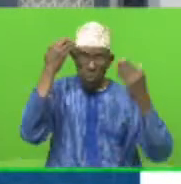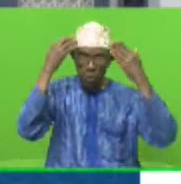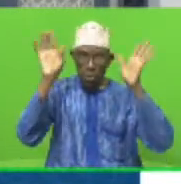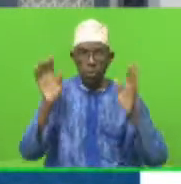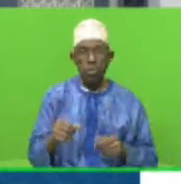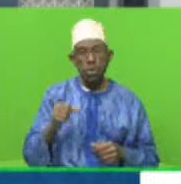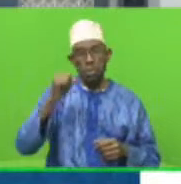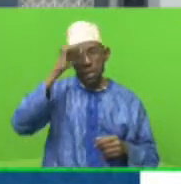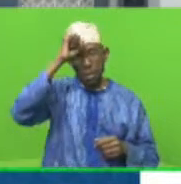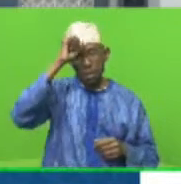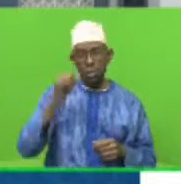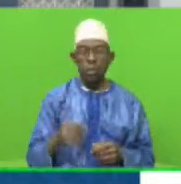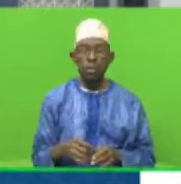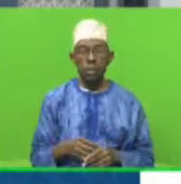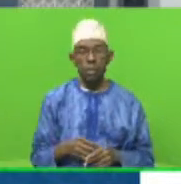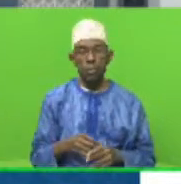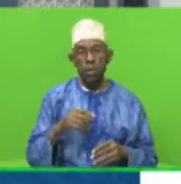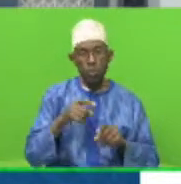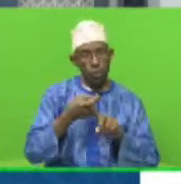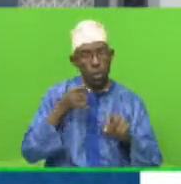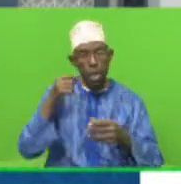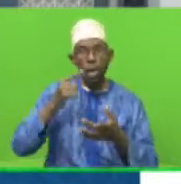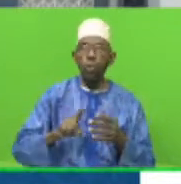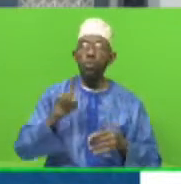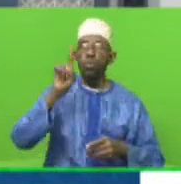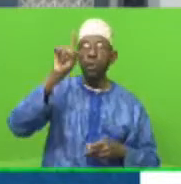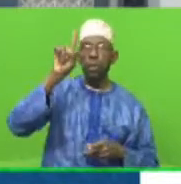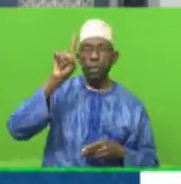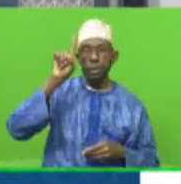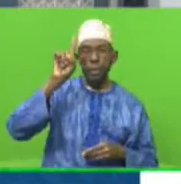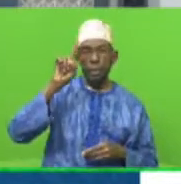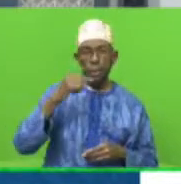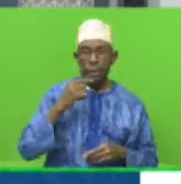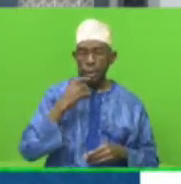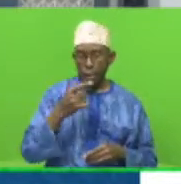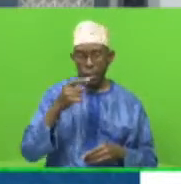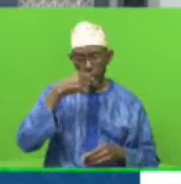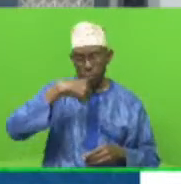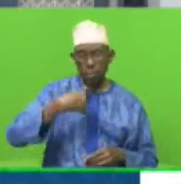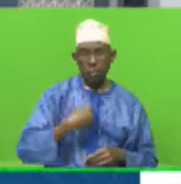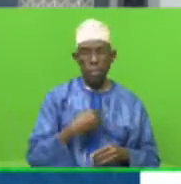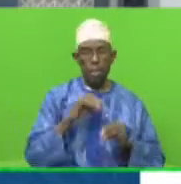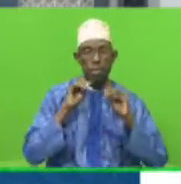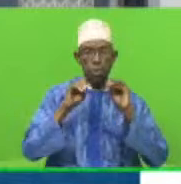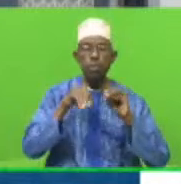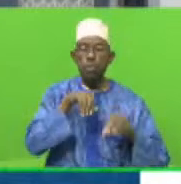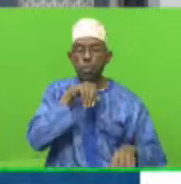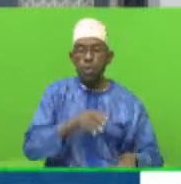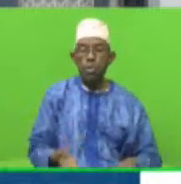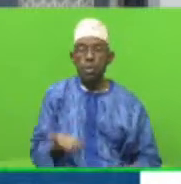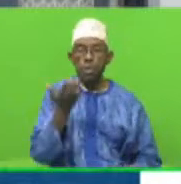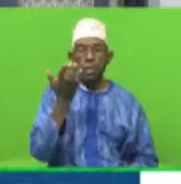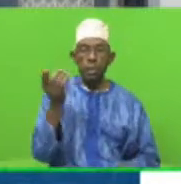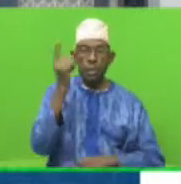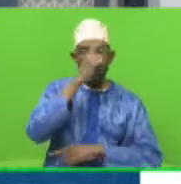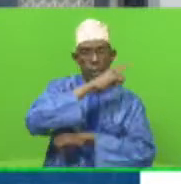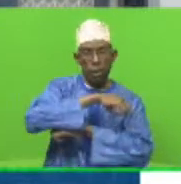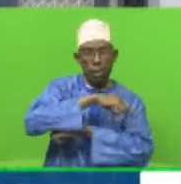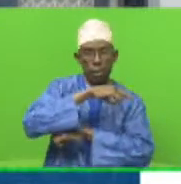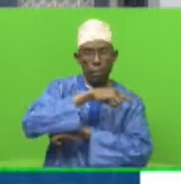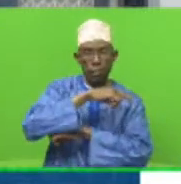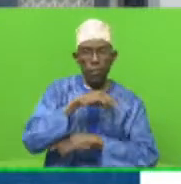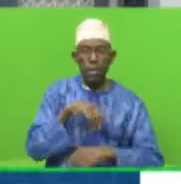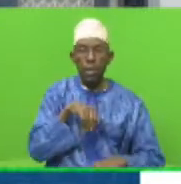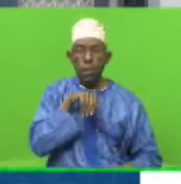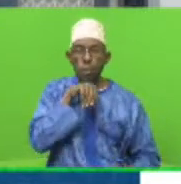you are ignorant about, from what Allah subhanahu wa ta'ala has already taught me on this particular day. Then the